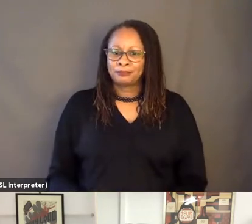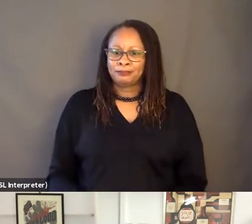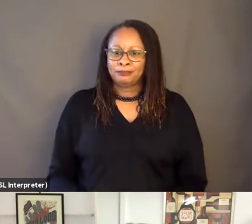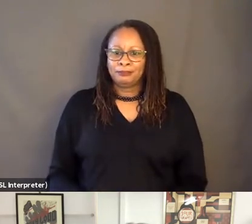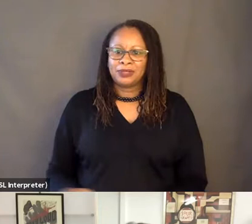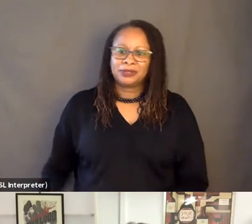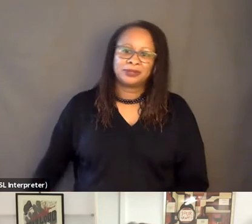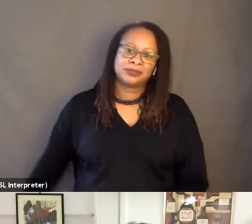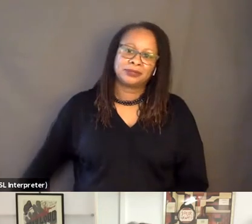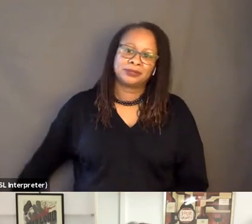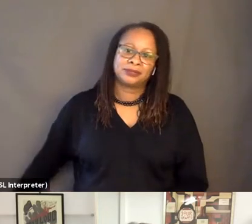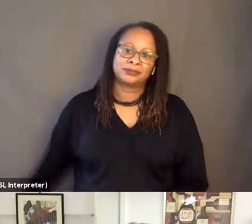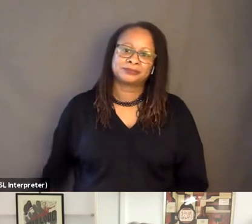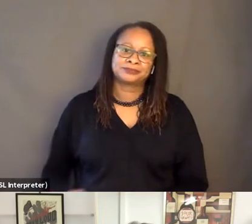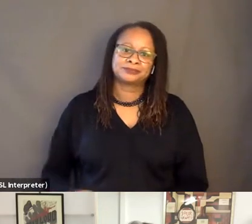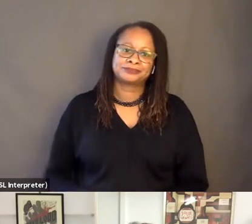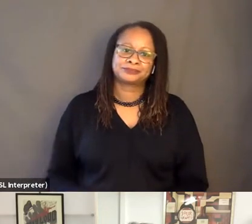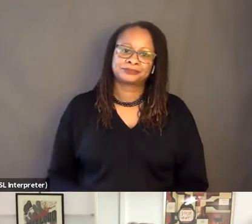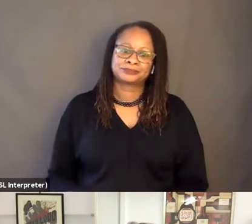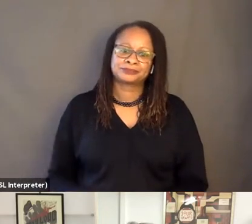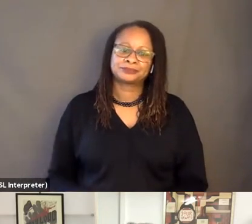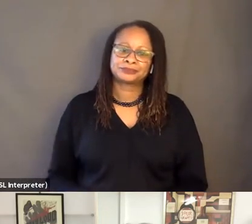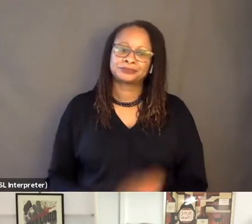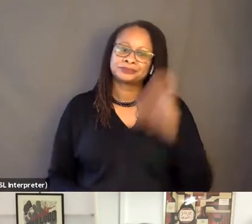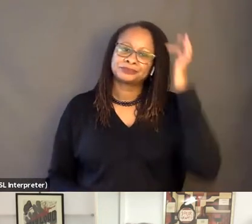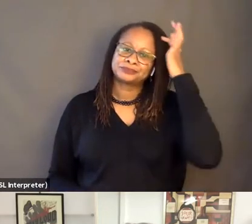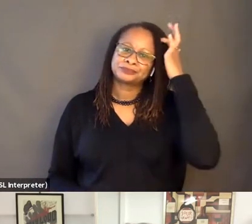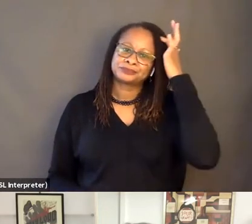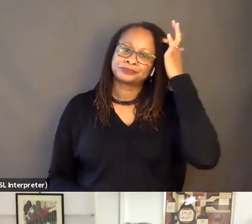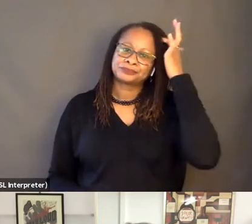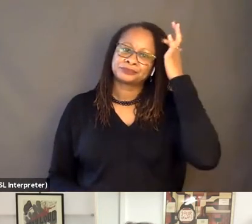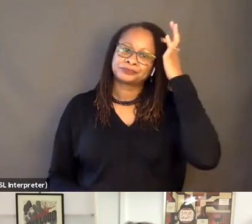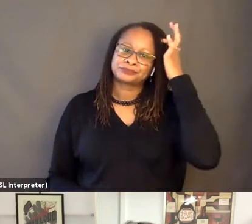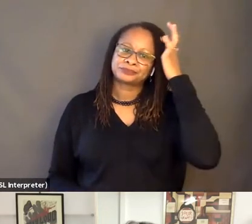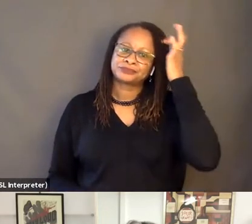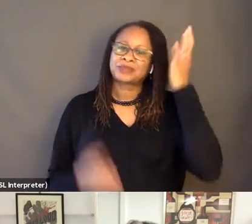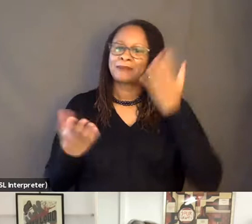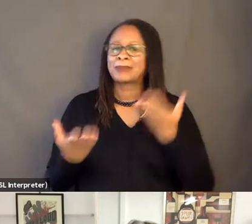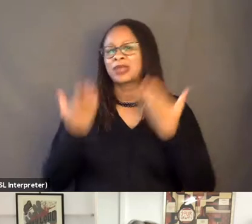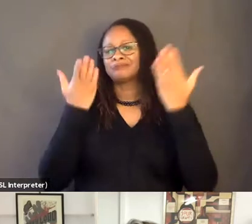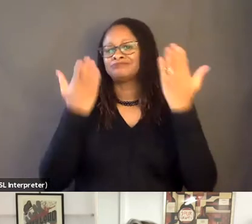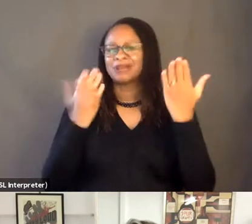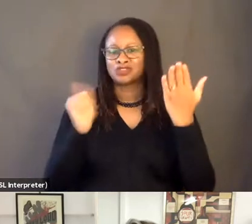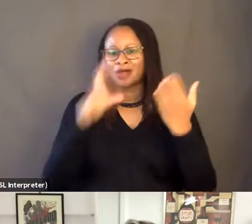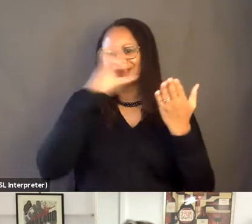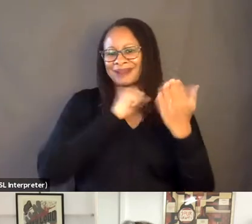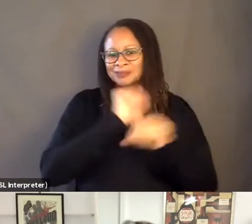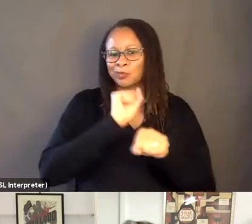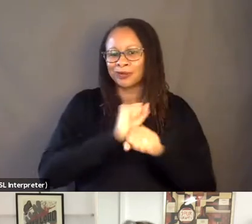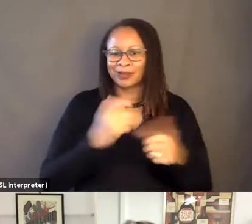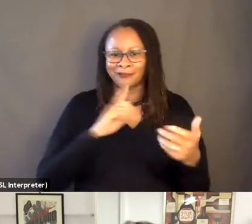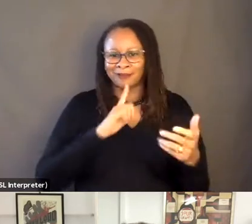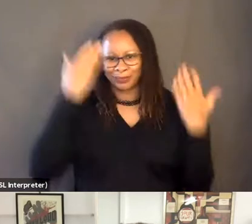I think as you say, it's kind of like it, or maybe imply, and I think correctly, this is all guesswork, you know, like we don't really